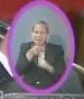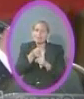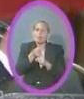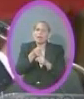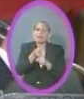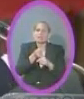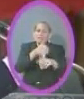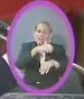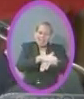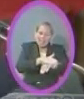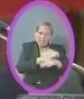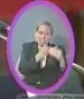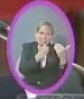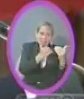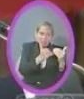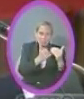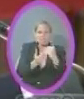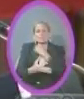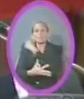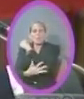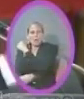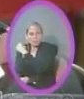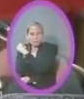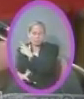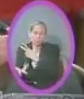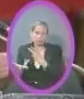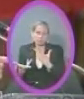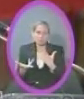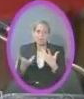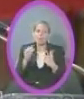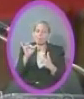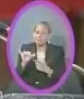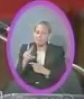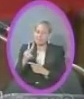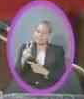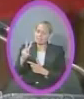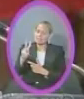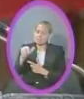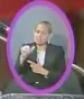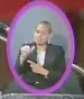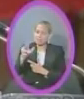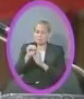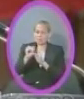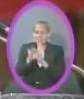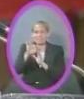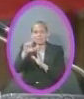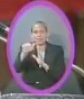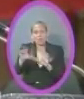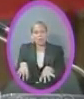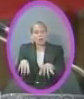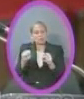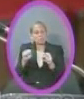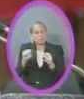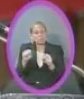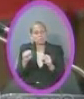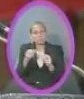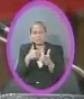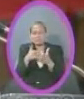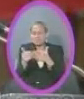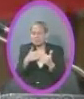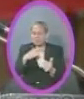English language limitation is poverty. But that is the VAM that the state of Florida adopted, despite